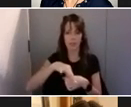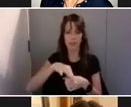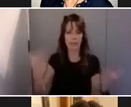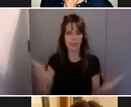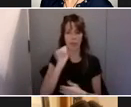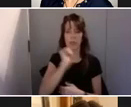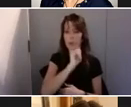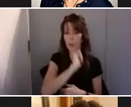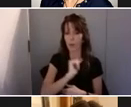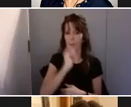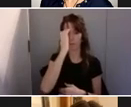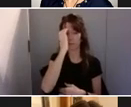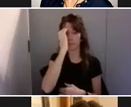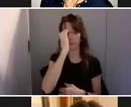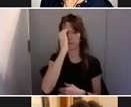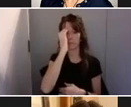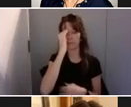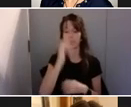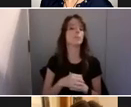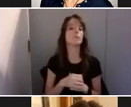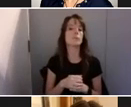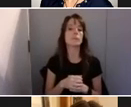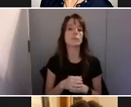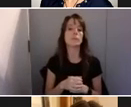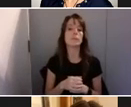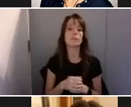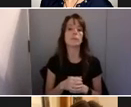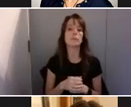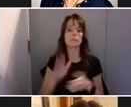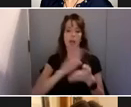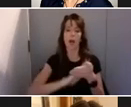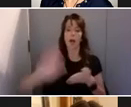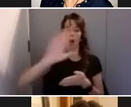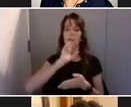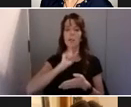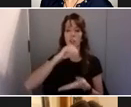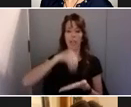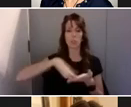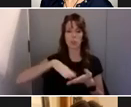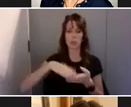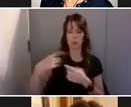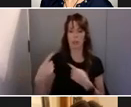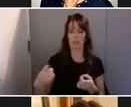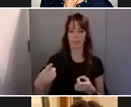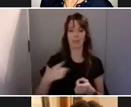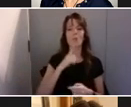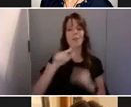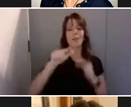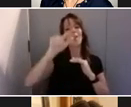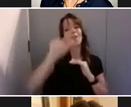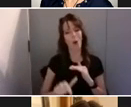Arizona. Historically, our college-age students are our lowest voter